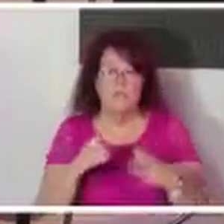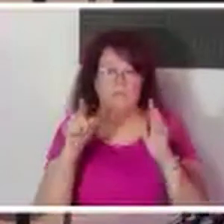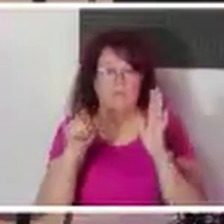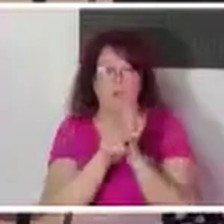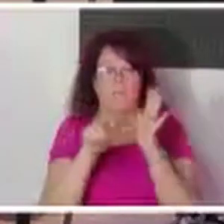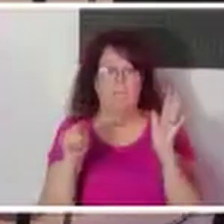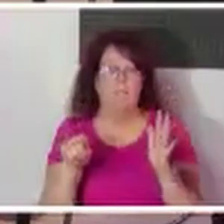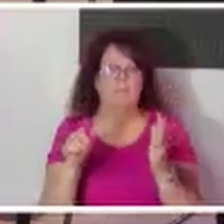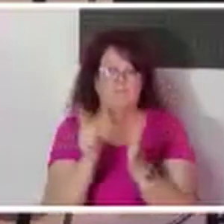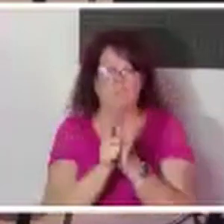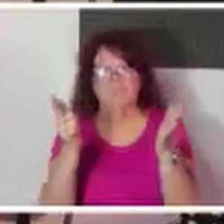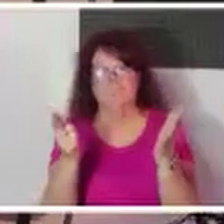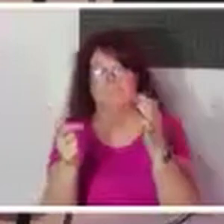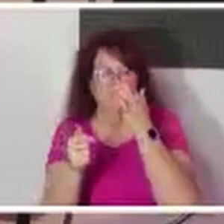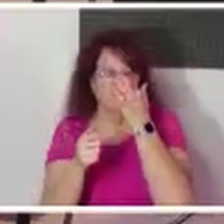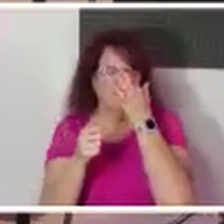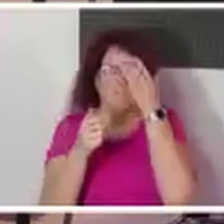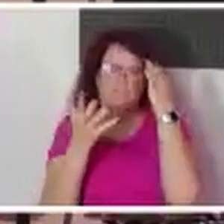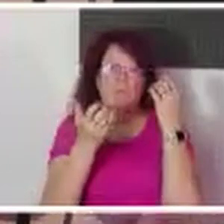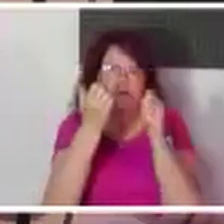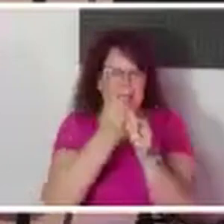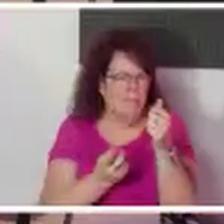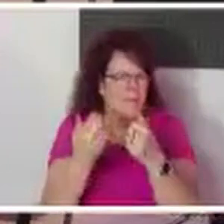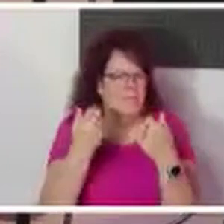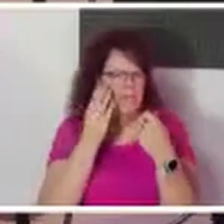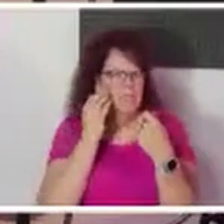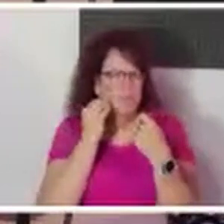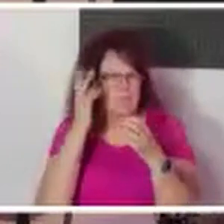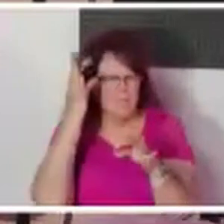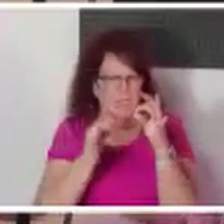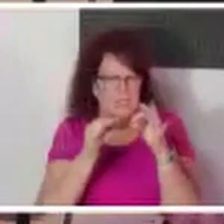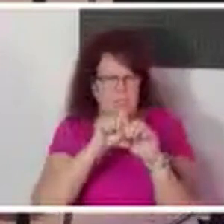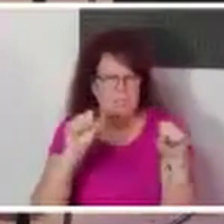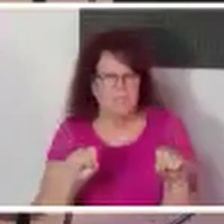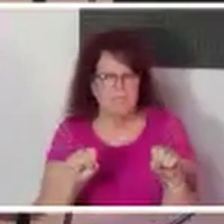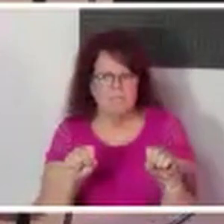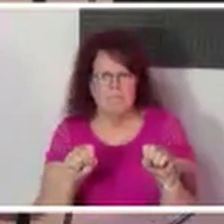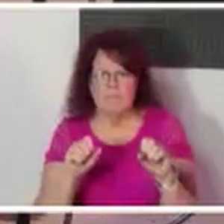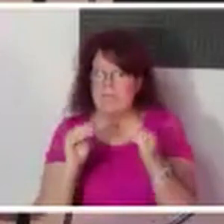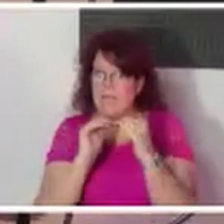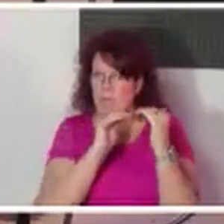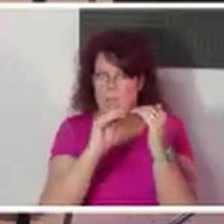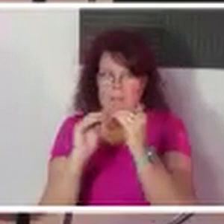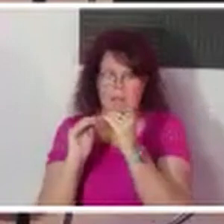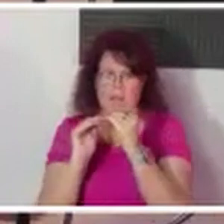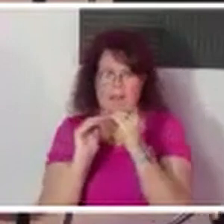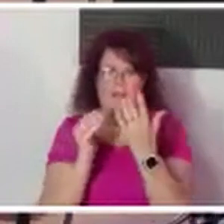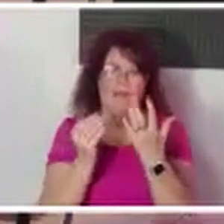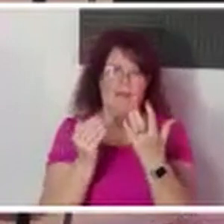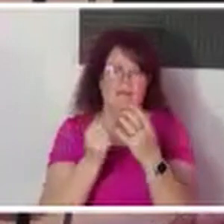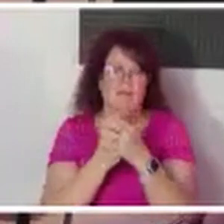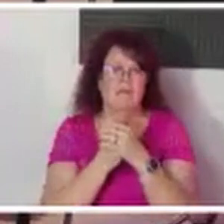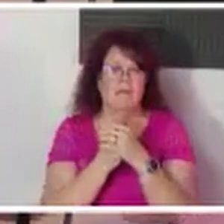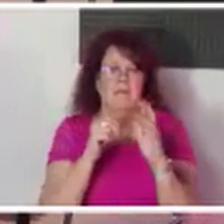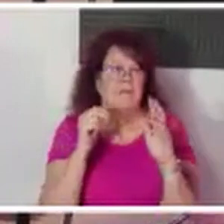for everyone to have an opportunity to experience the justice system as a just system. So without it,